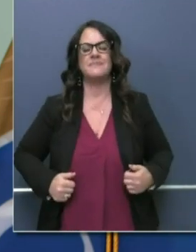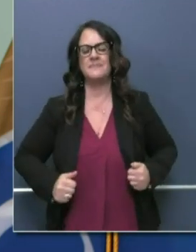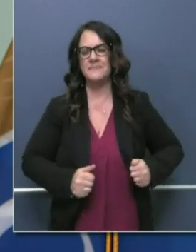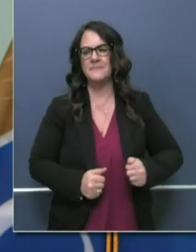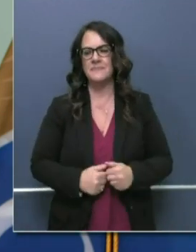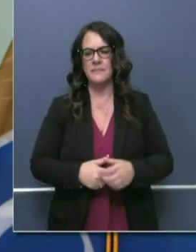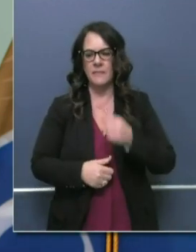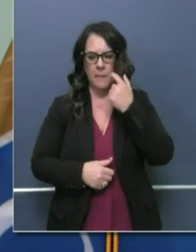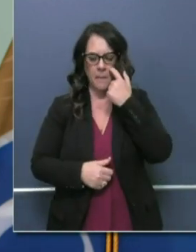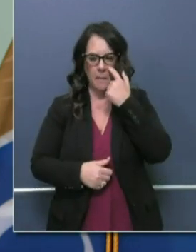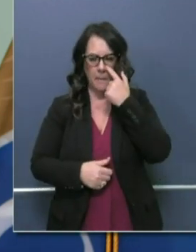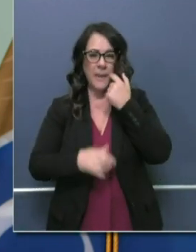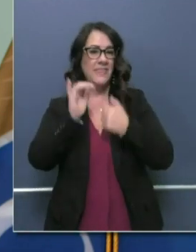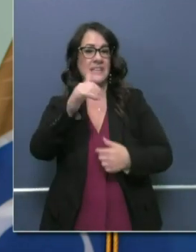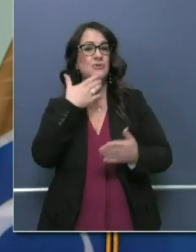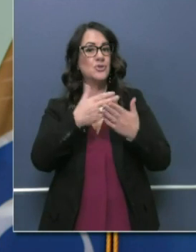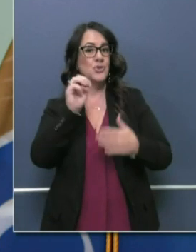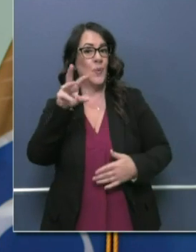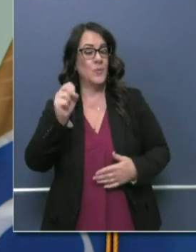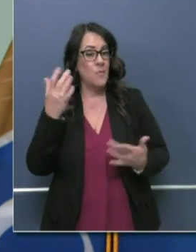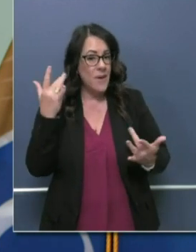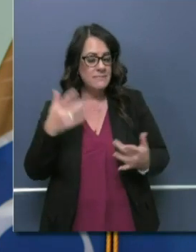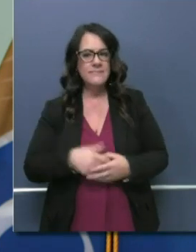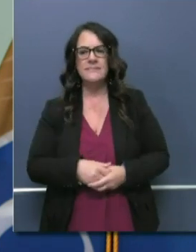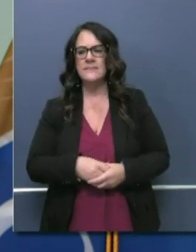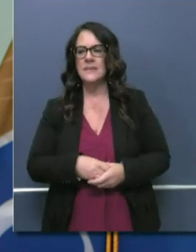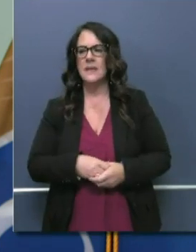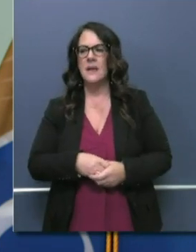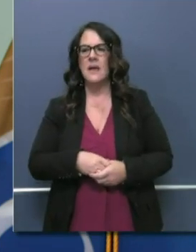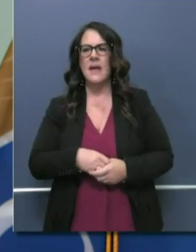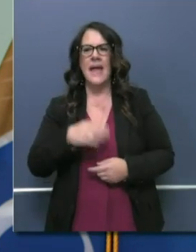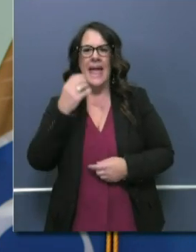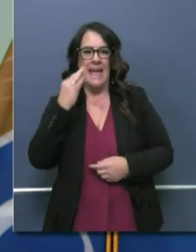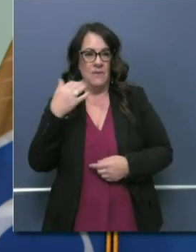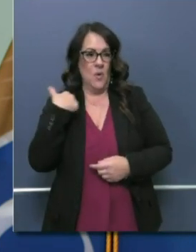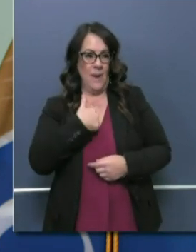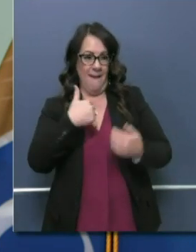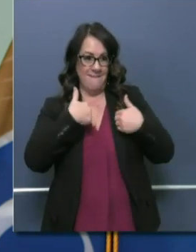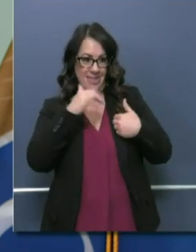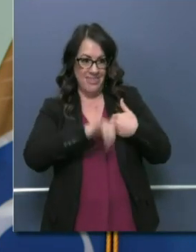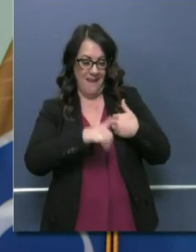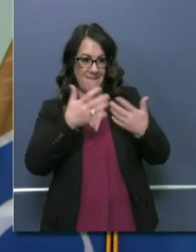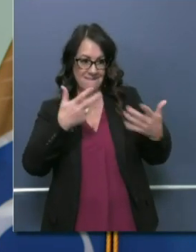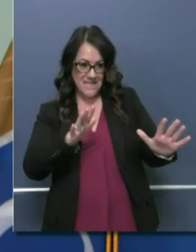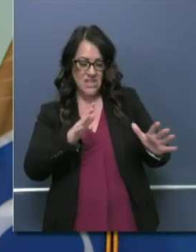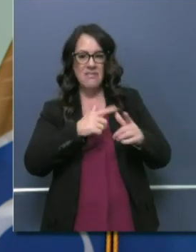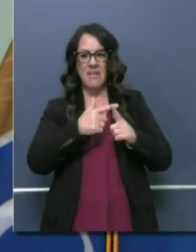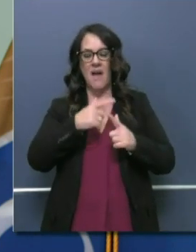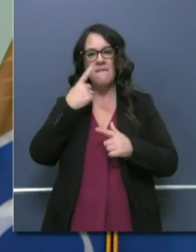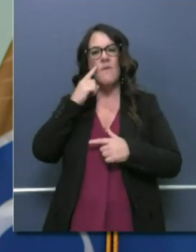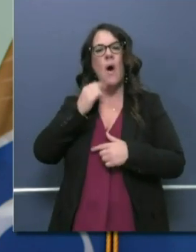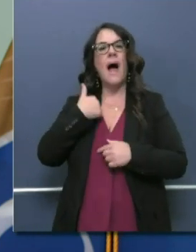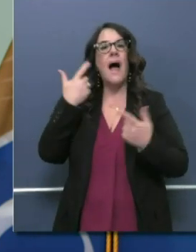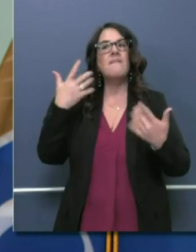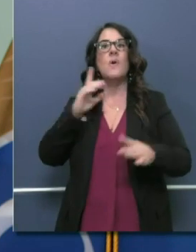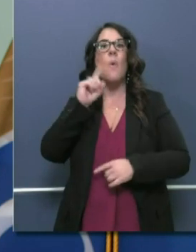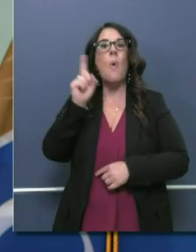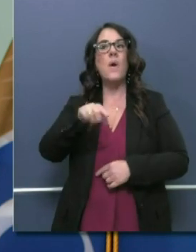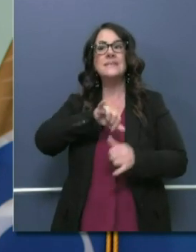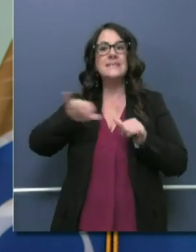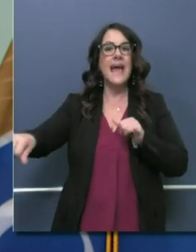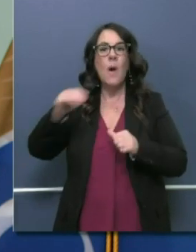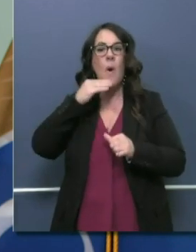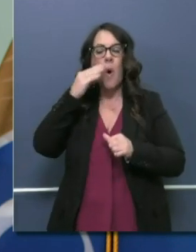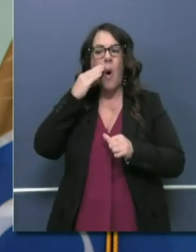allows us to move forward with some modifications of our stay-at-home order. I